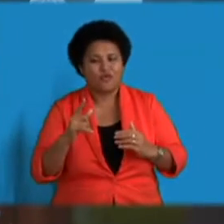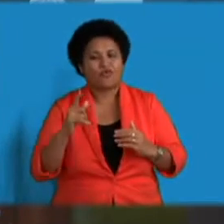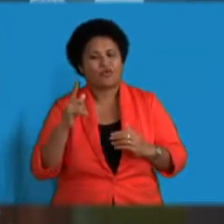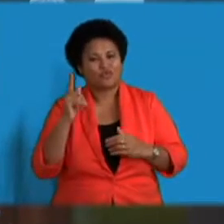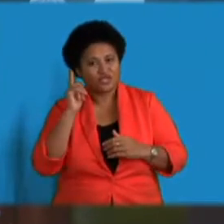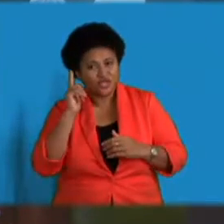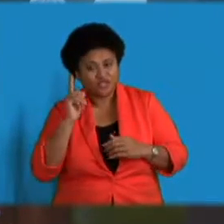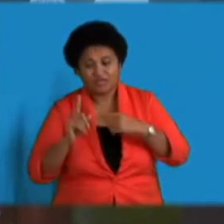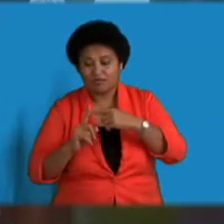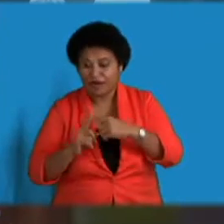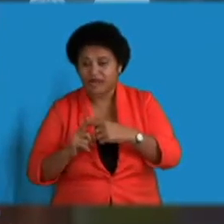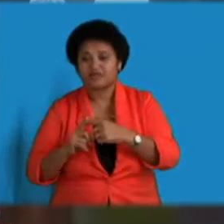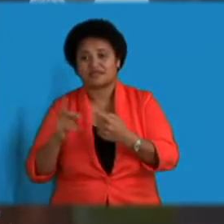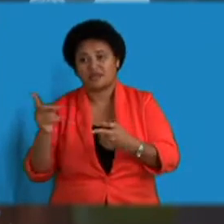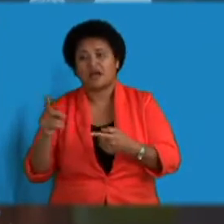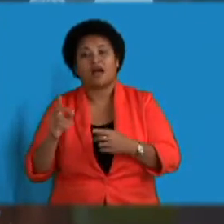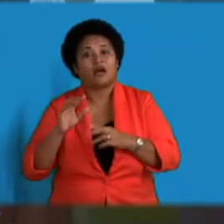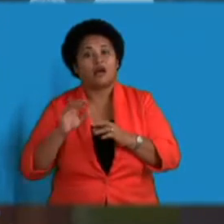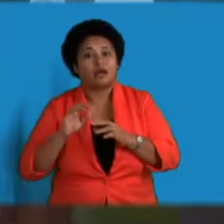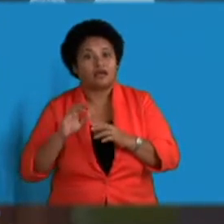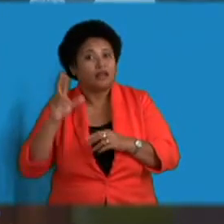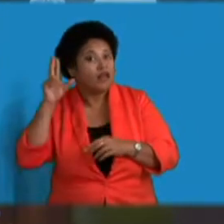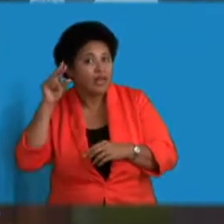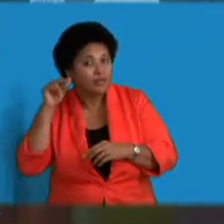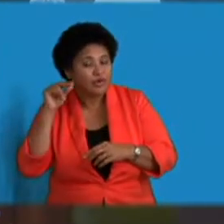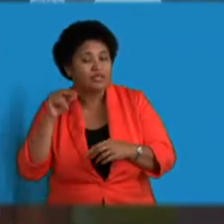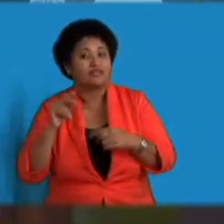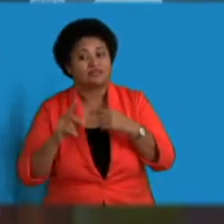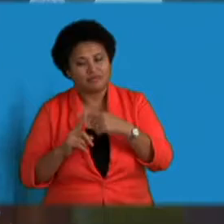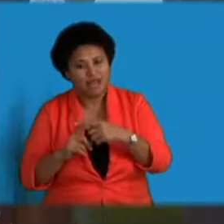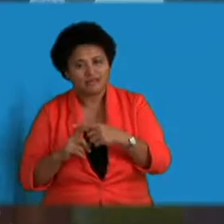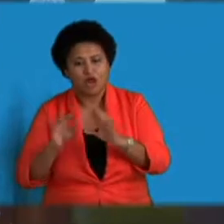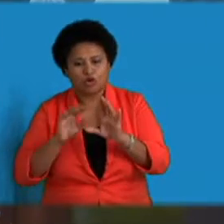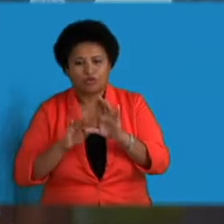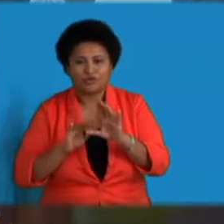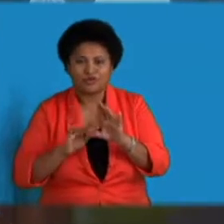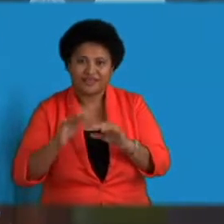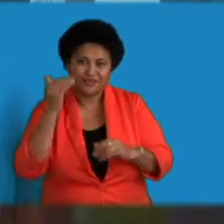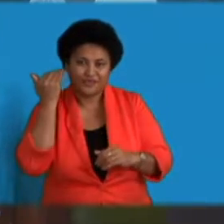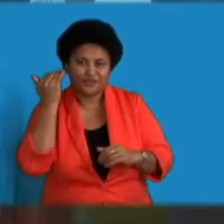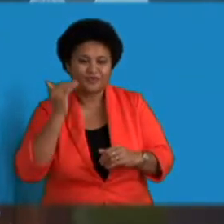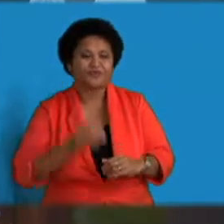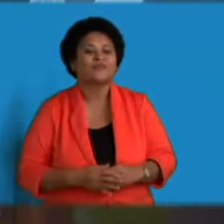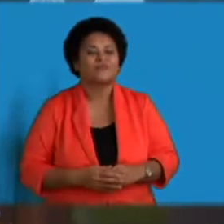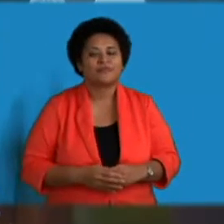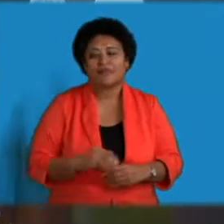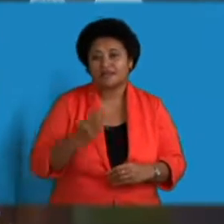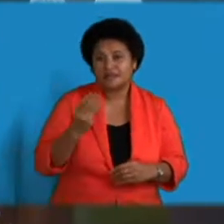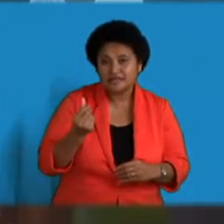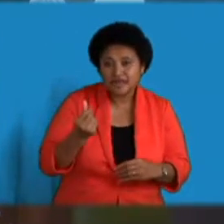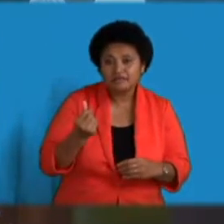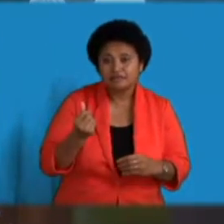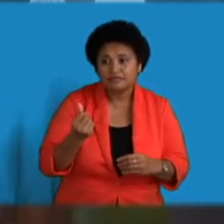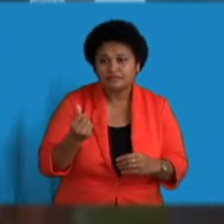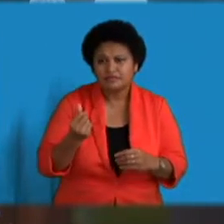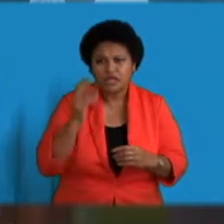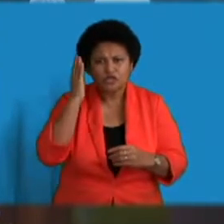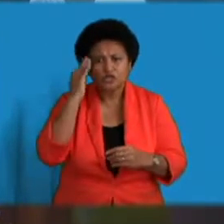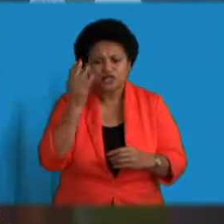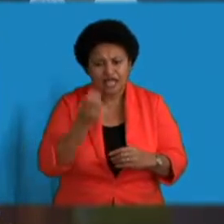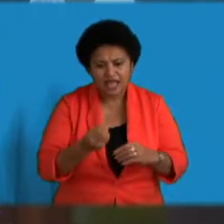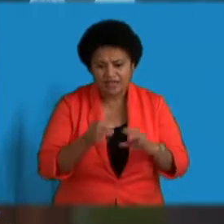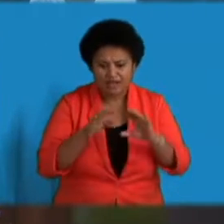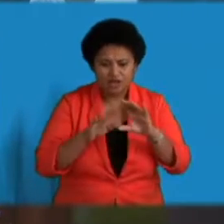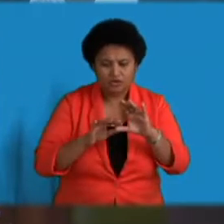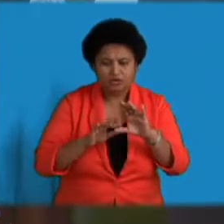library and dedicated computer lab. Some schools, Madam Speaker, we have got the computer and library room merged into one,